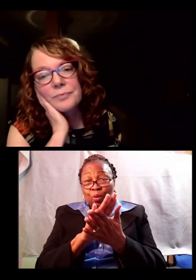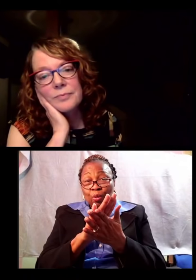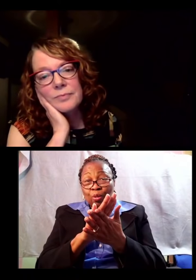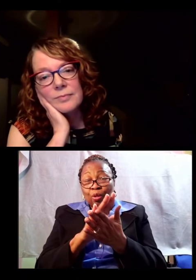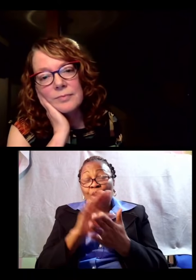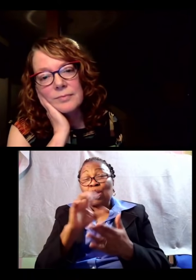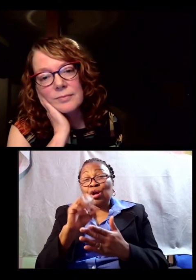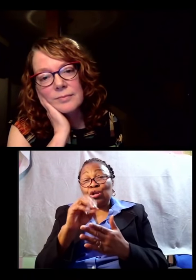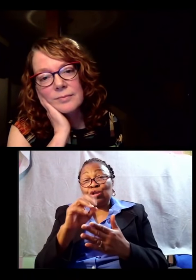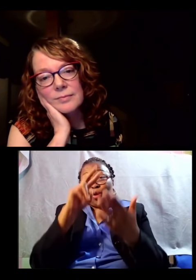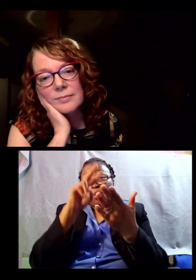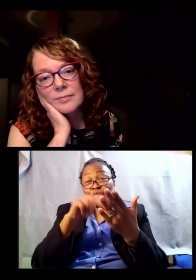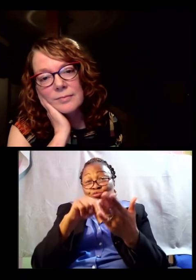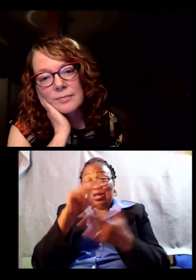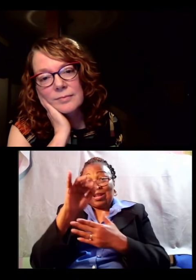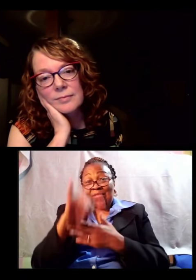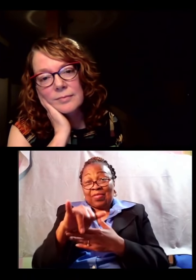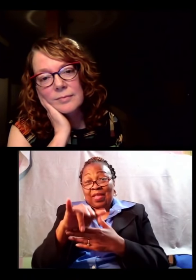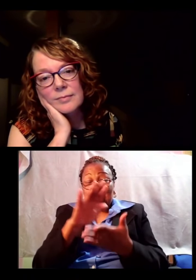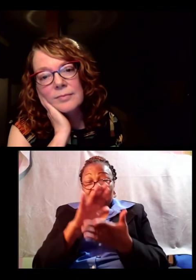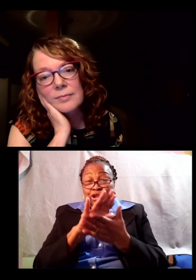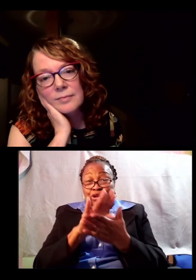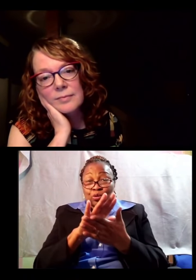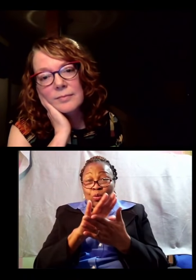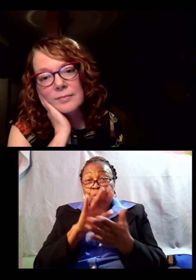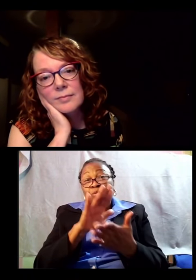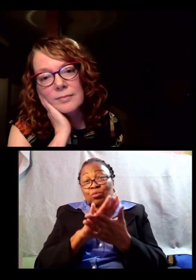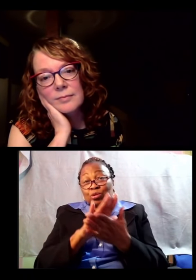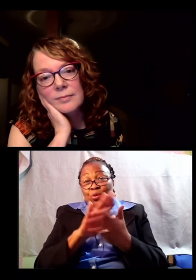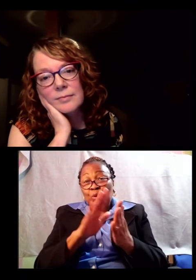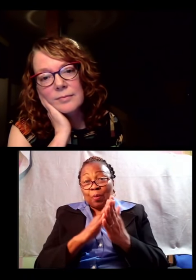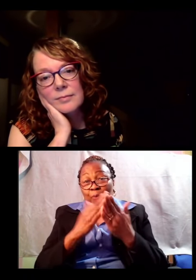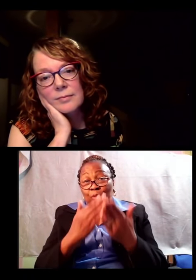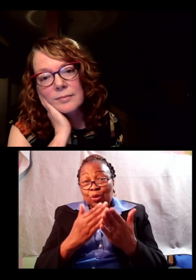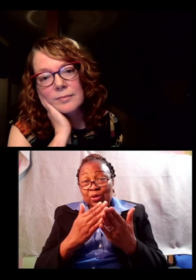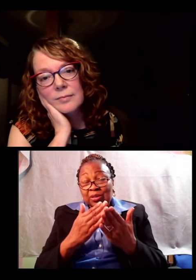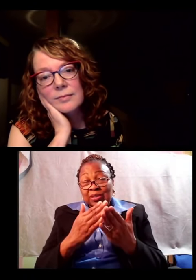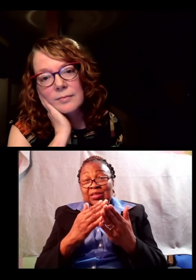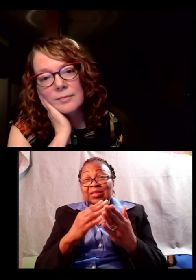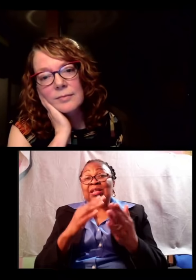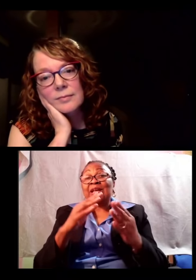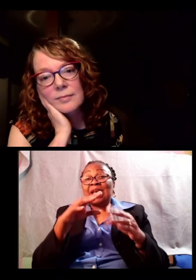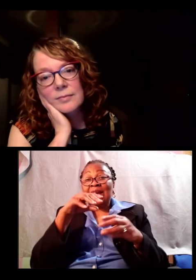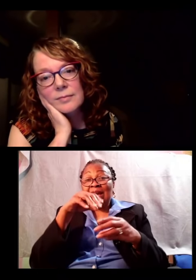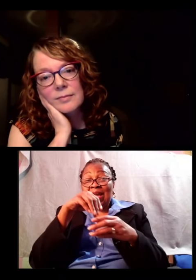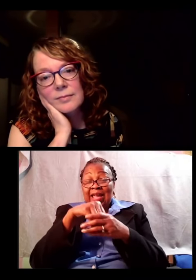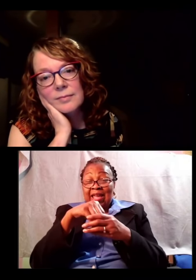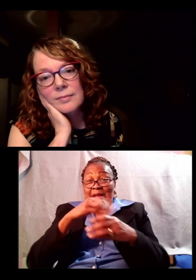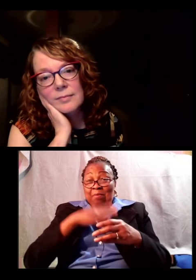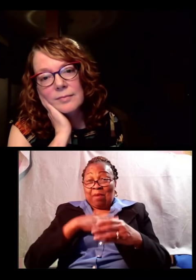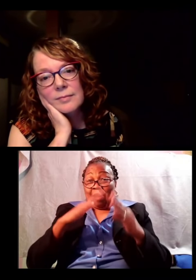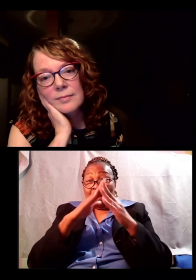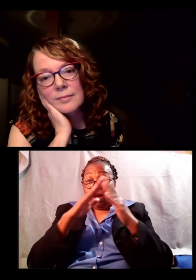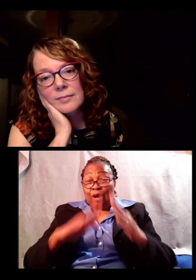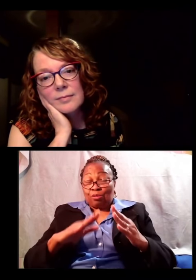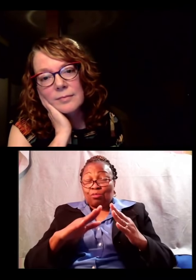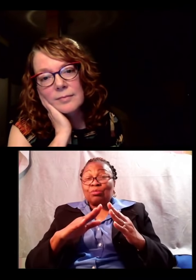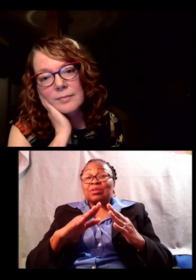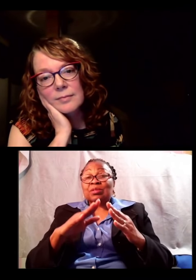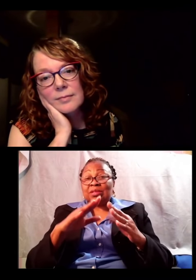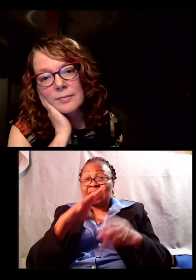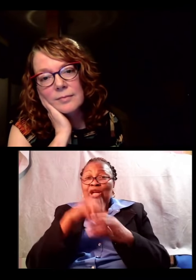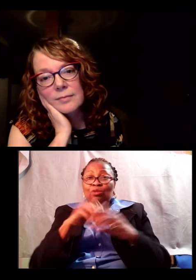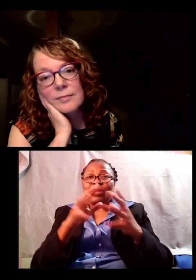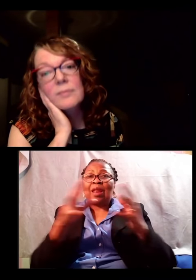So I was reading that at school, those school books. Books in the cellar of our house, which included a lot of science